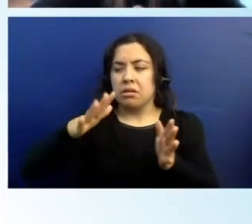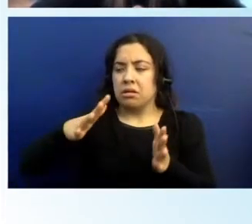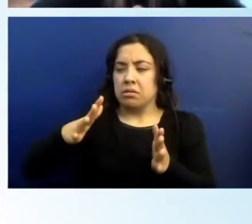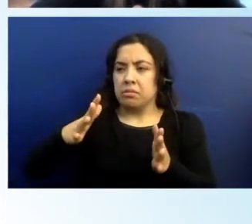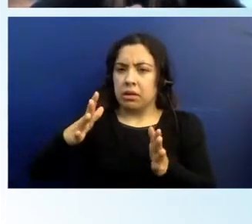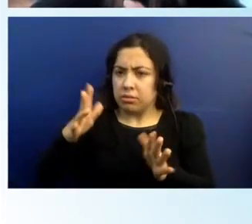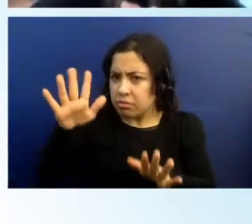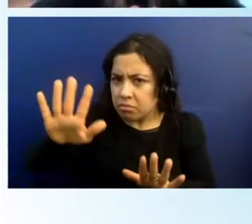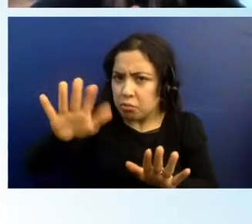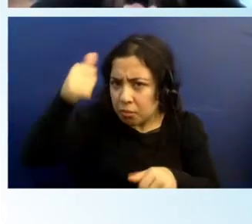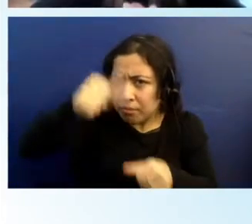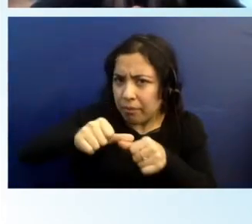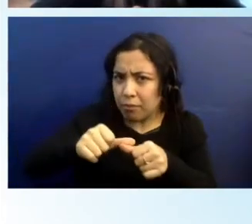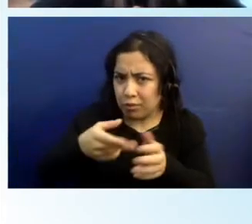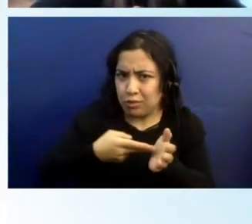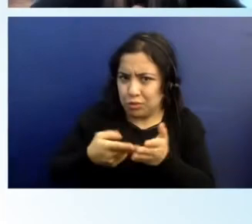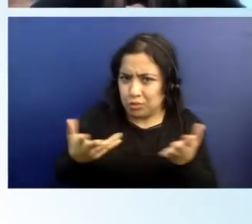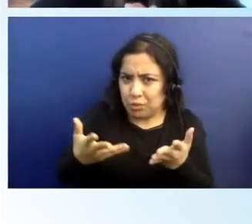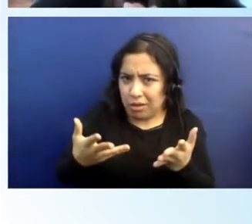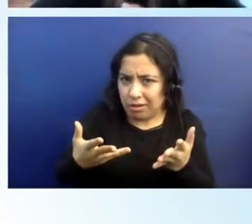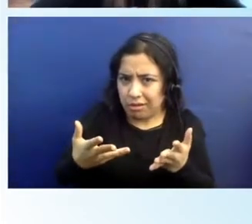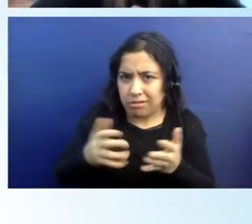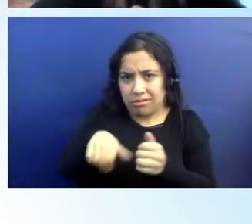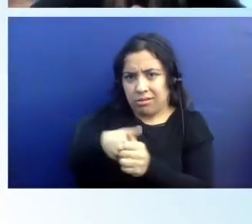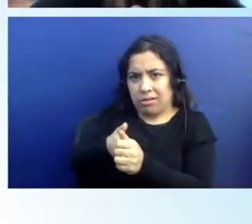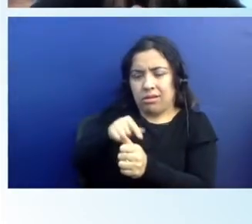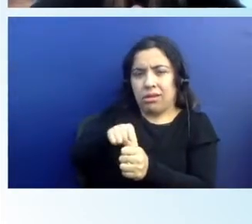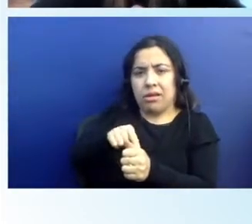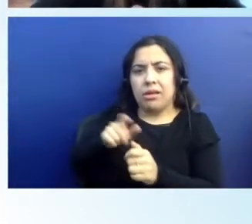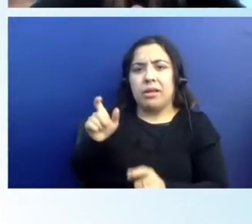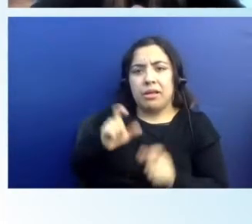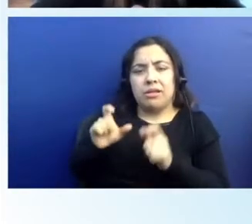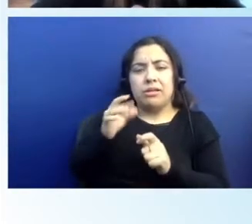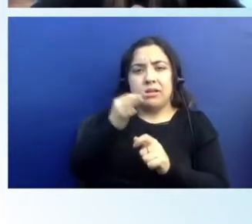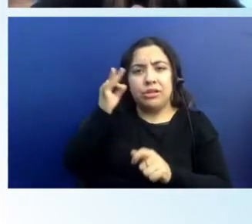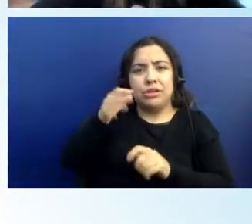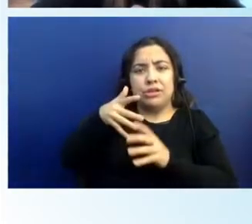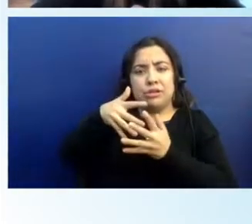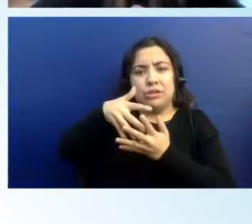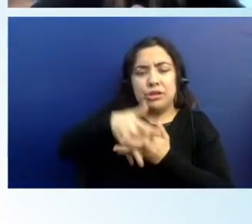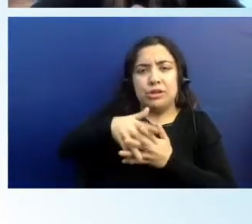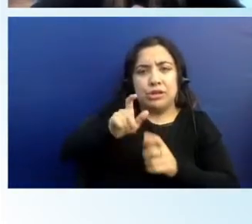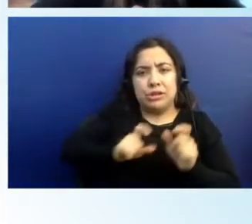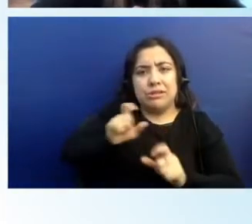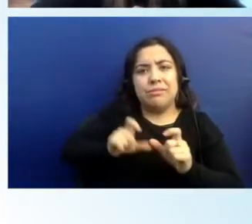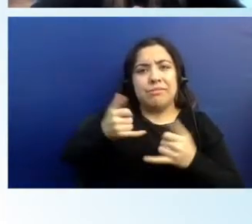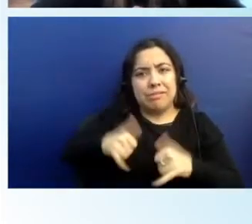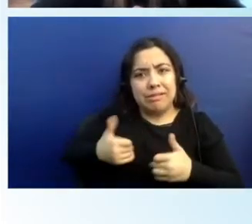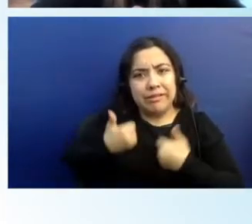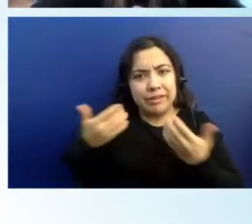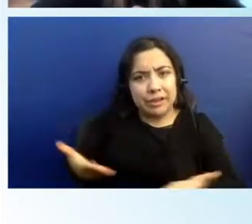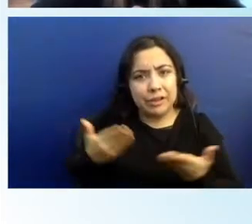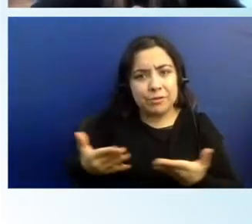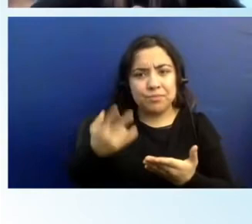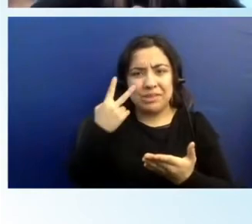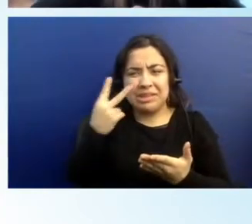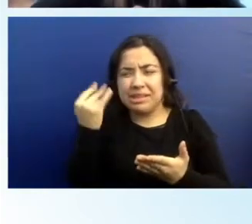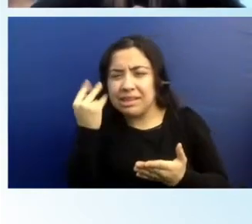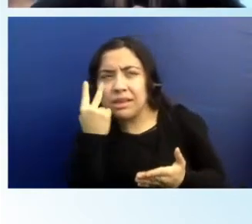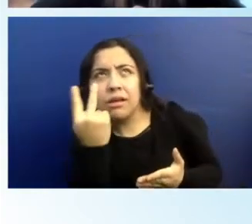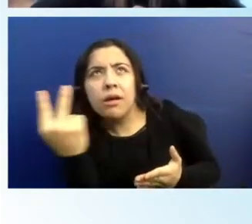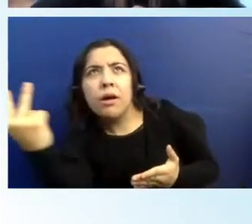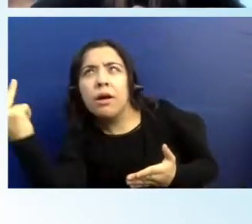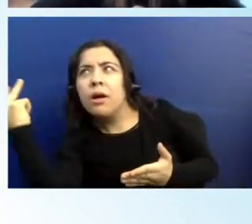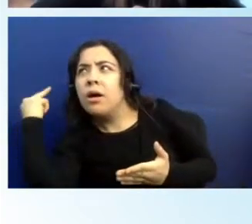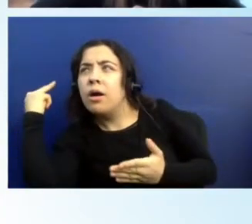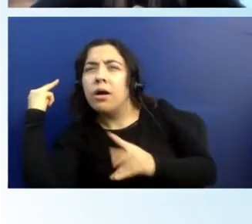here and still call this place home. And we can see through the buildings, we can see through the colonial monuments, and, you know, we see what's really